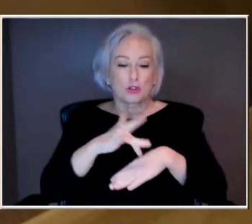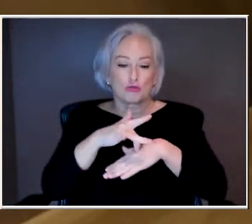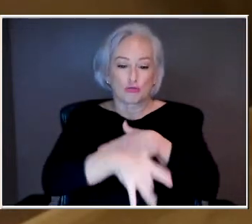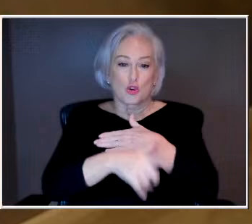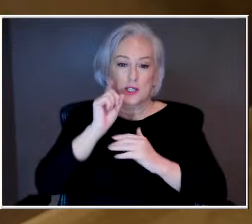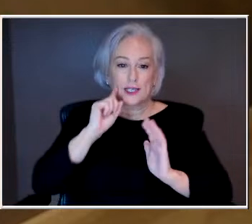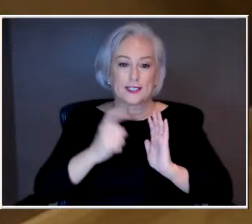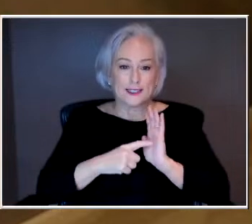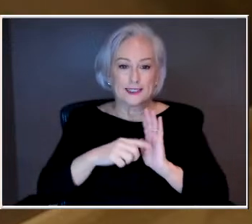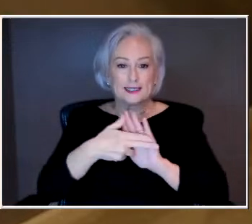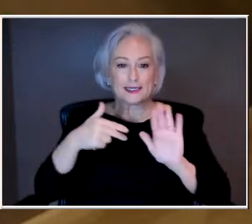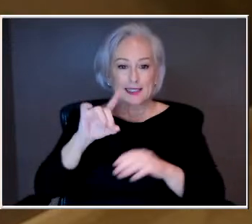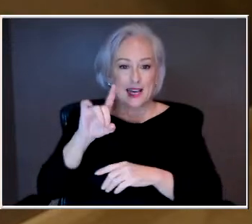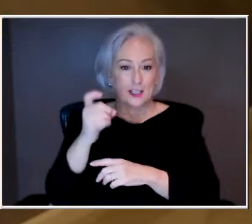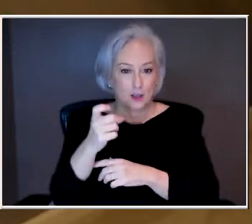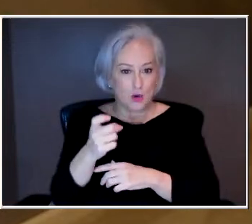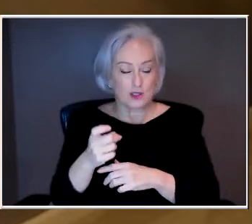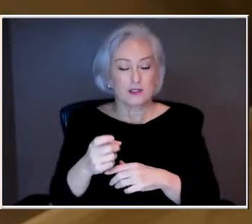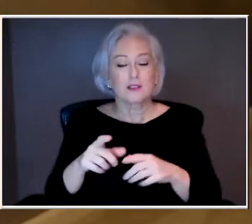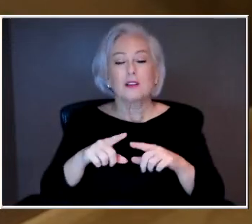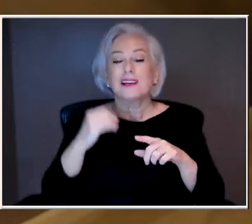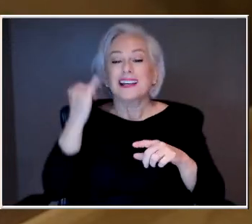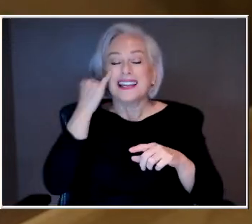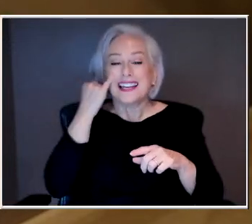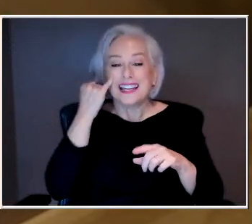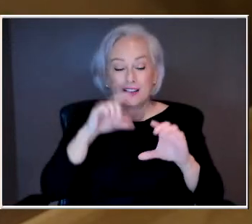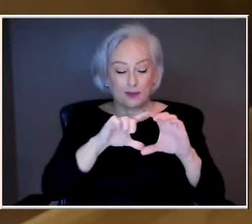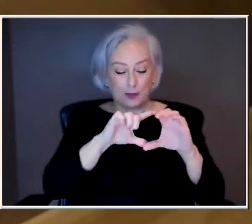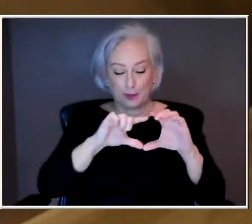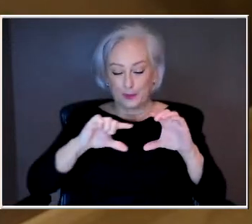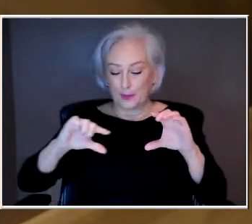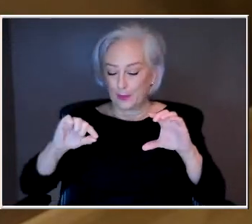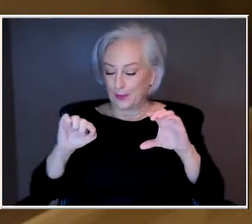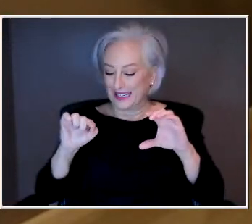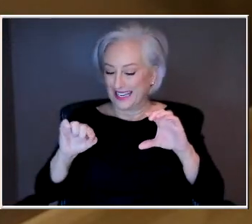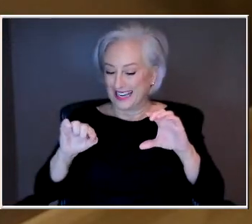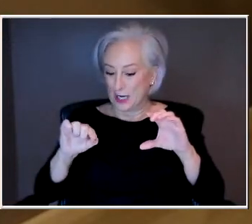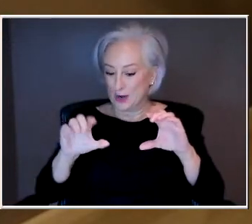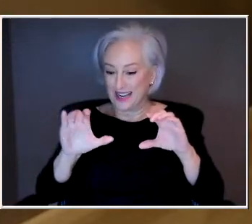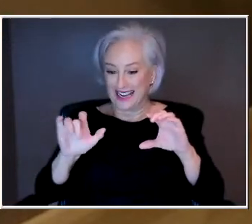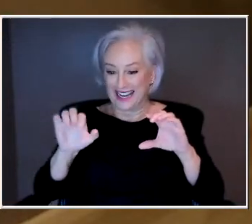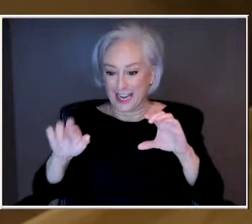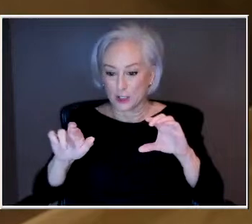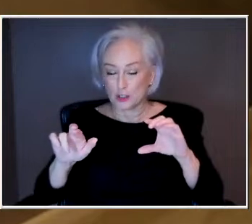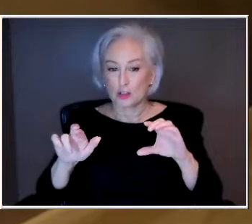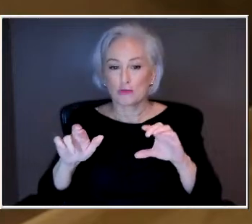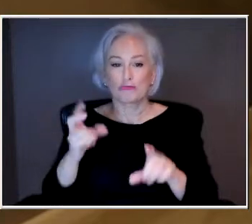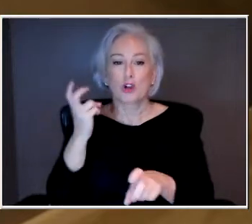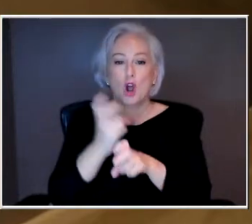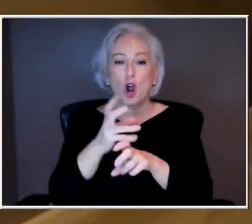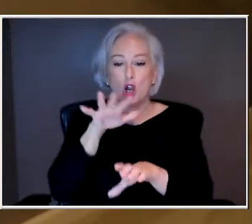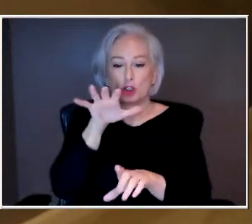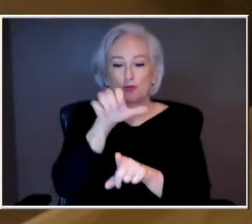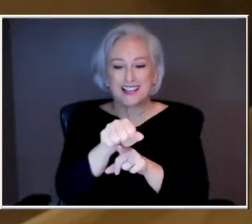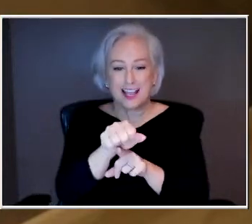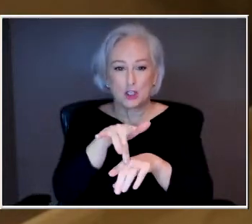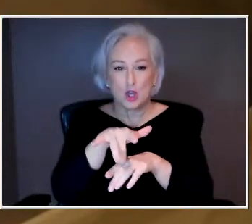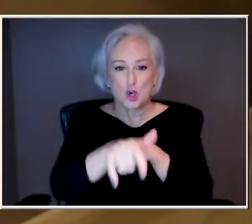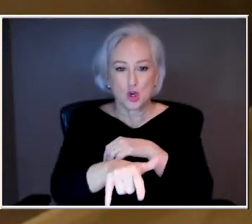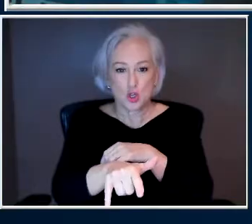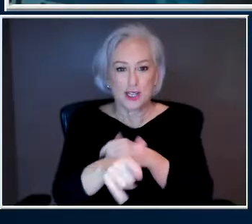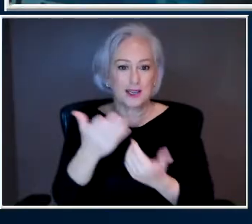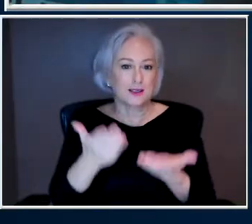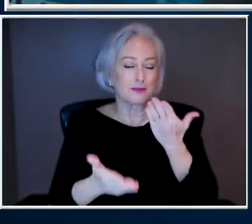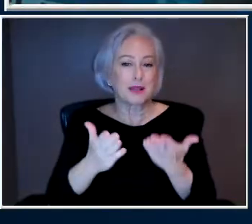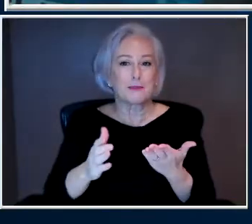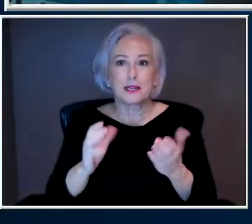in the body or the tail of the pancreas, it may be hard to catch them at an early stage, as there could be non-specific symptoms.